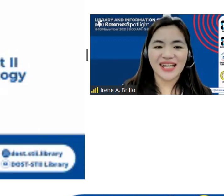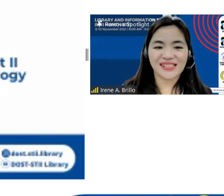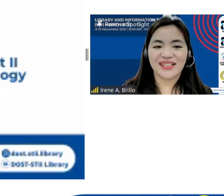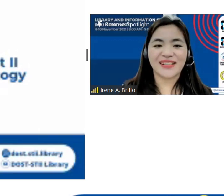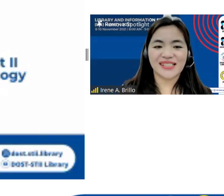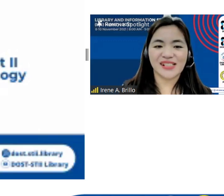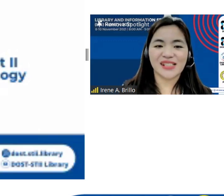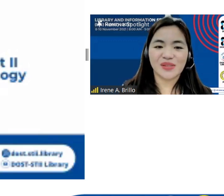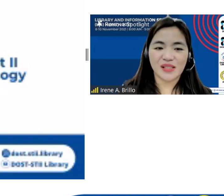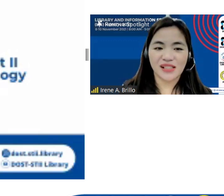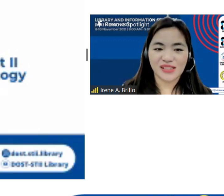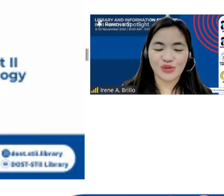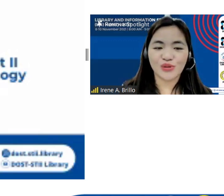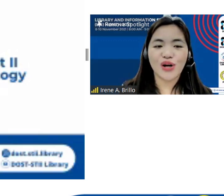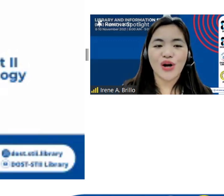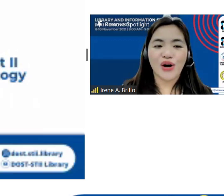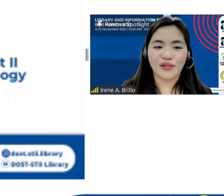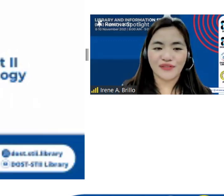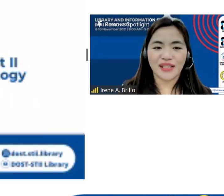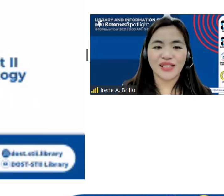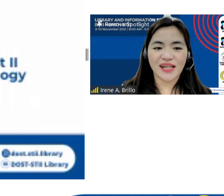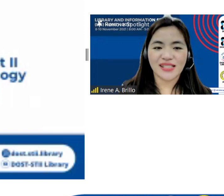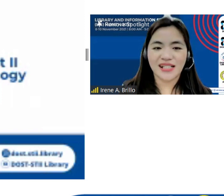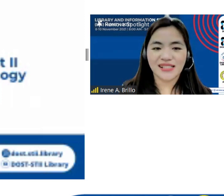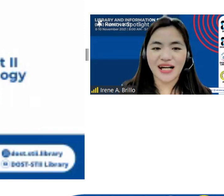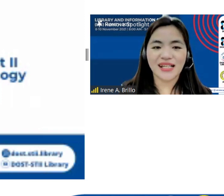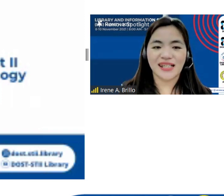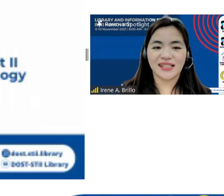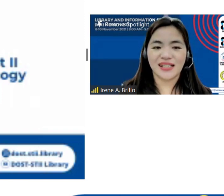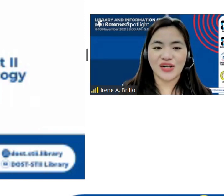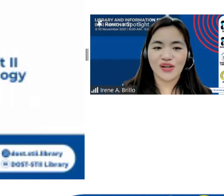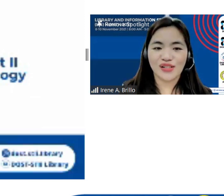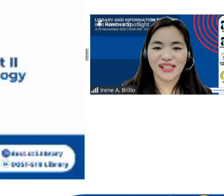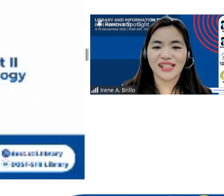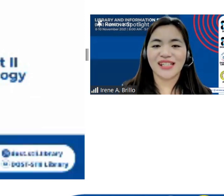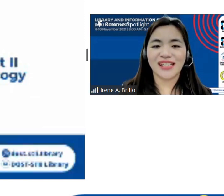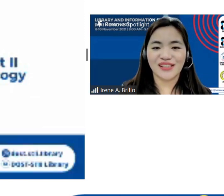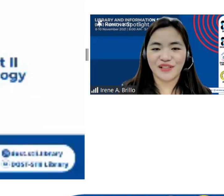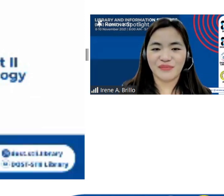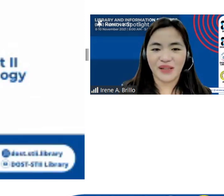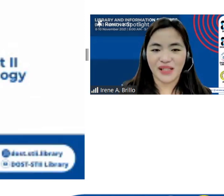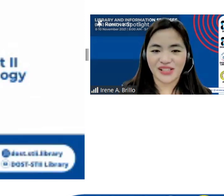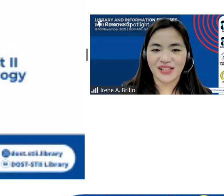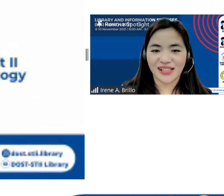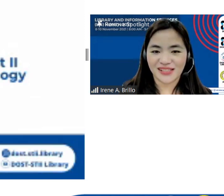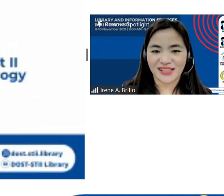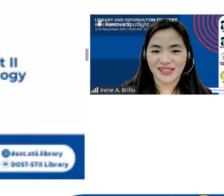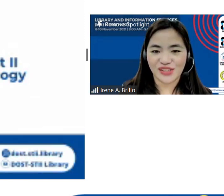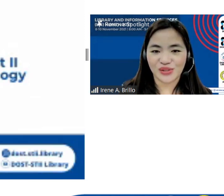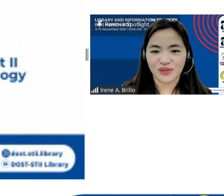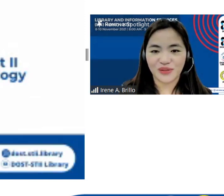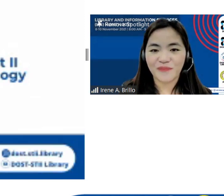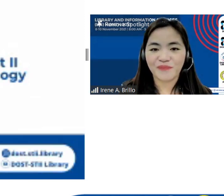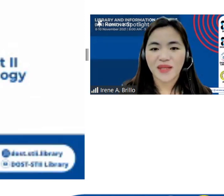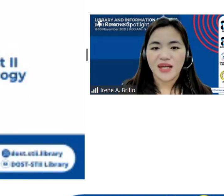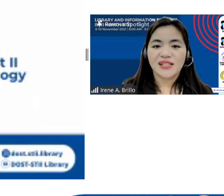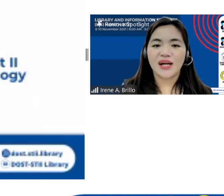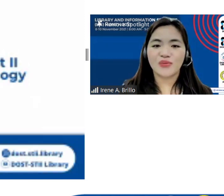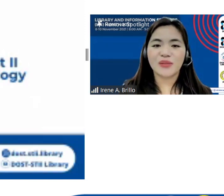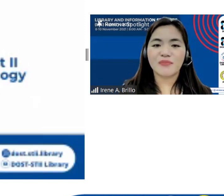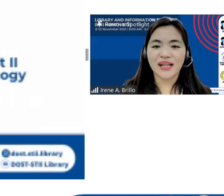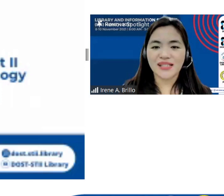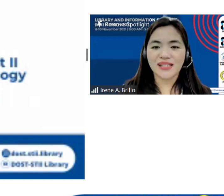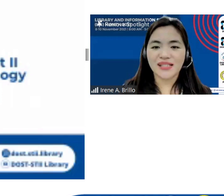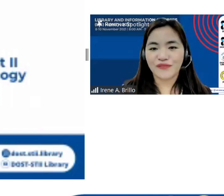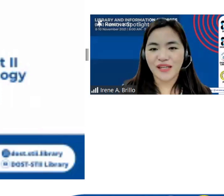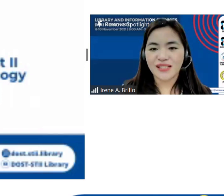Science Research Specialist 2 of the DOST-STII Science and Technology Information Institute. Now,